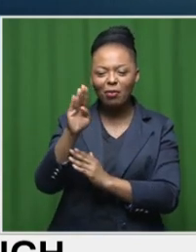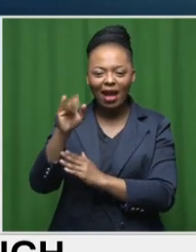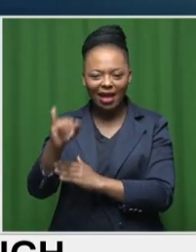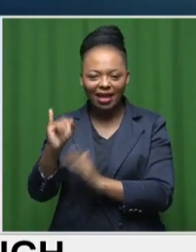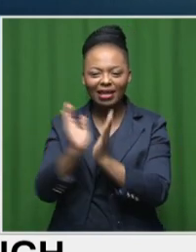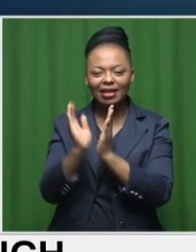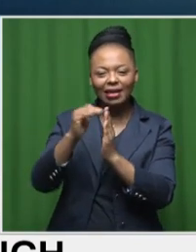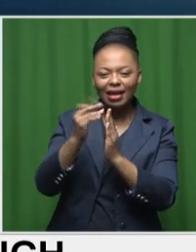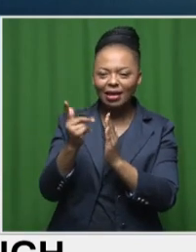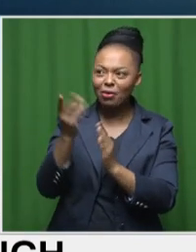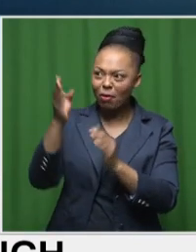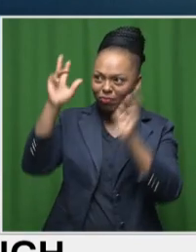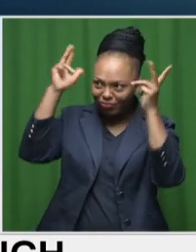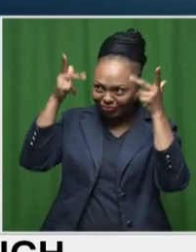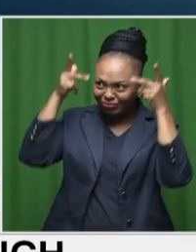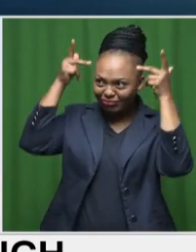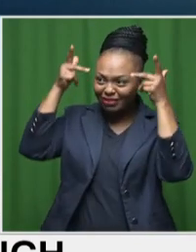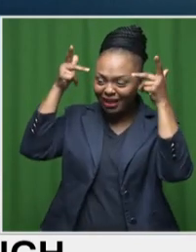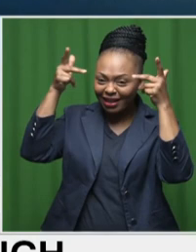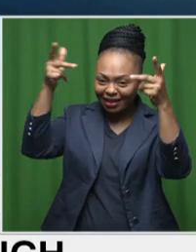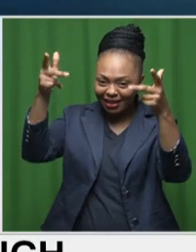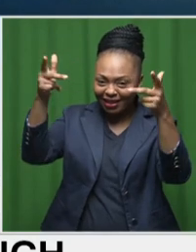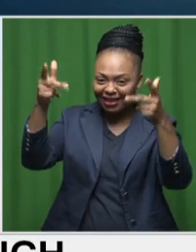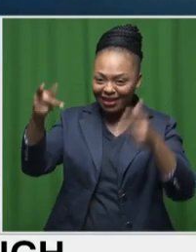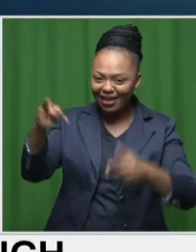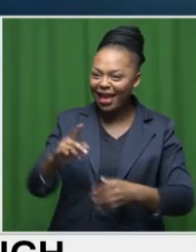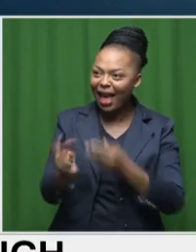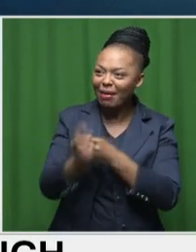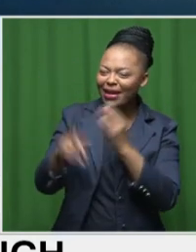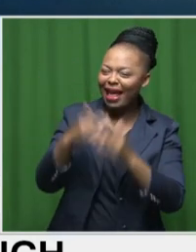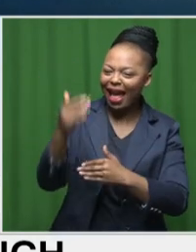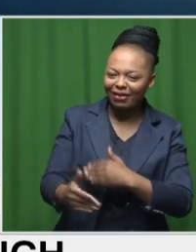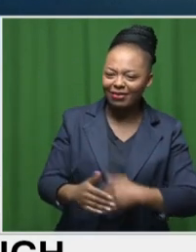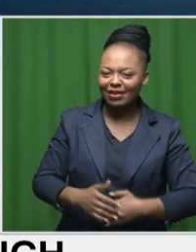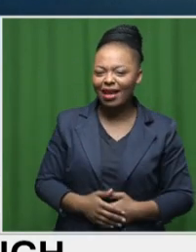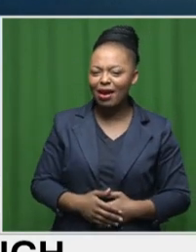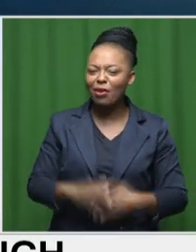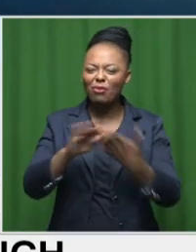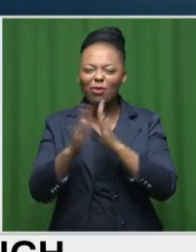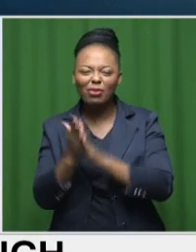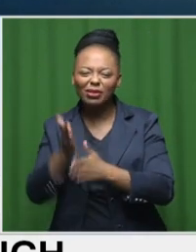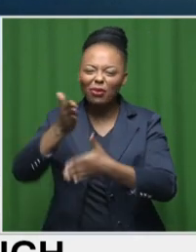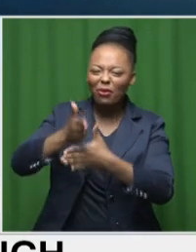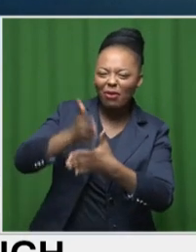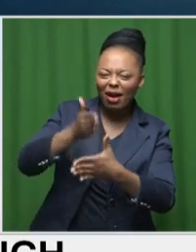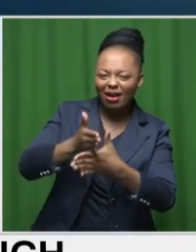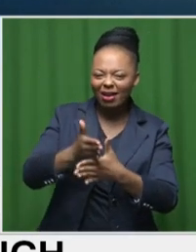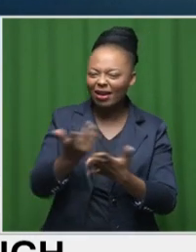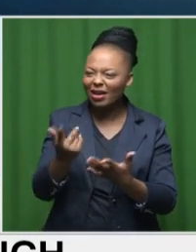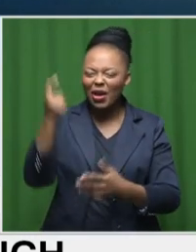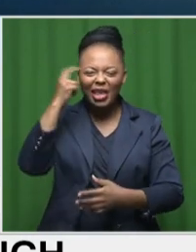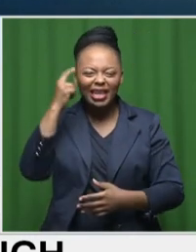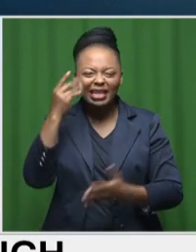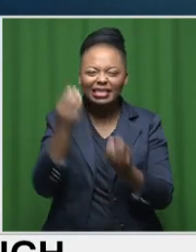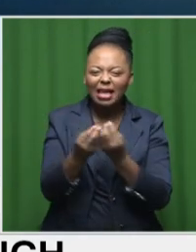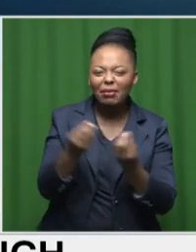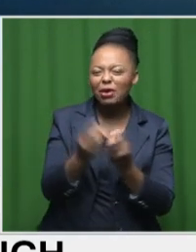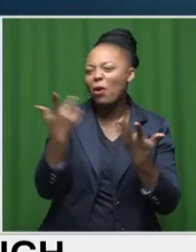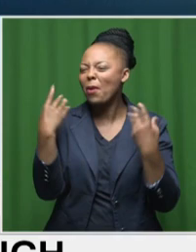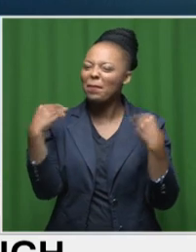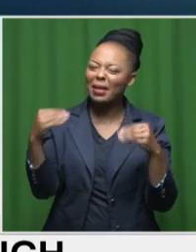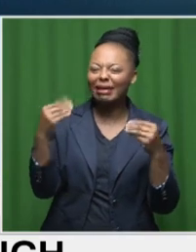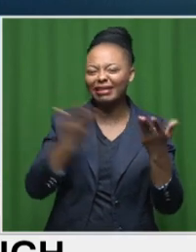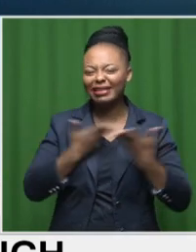that? I'm not going to let it go. Yes, the humanitarian work. Have you already thought about that, or are you too busy right